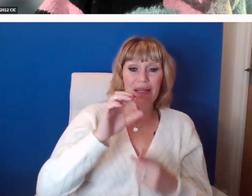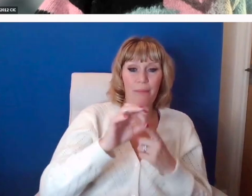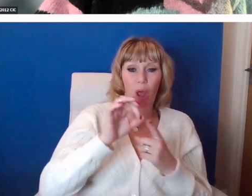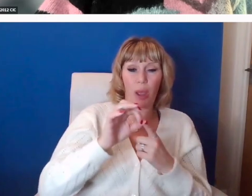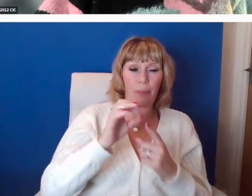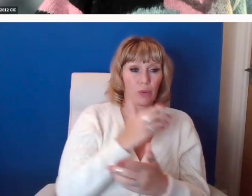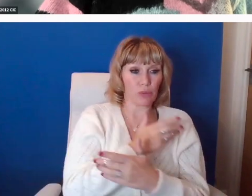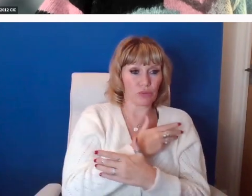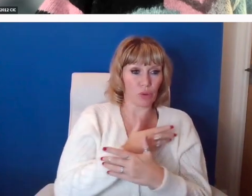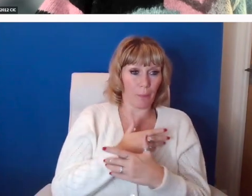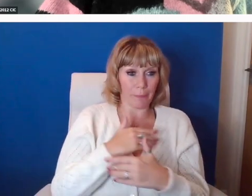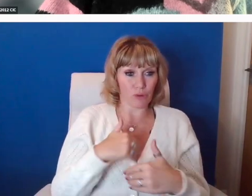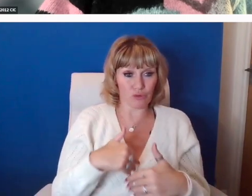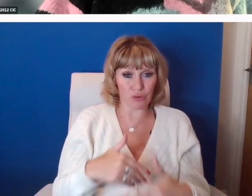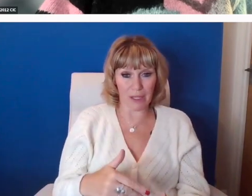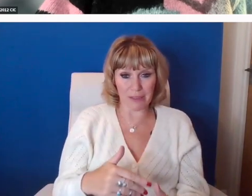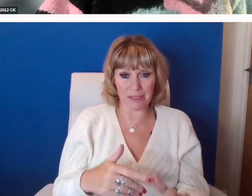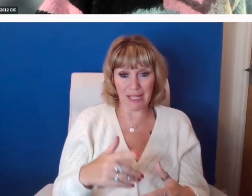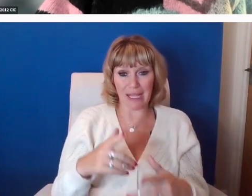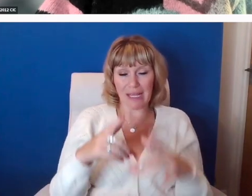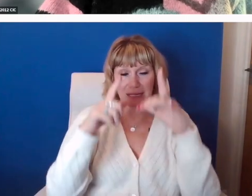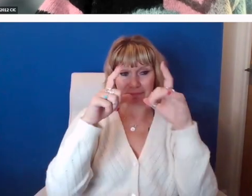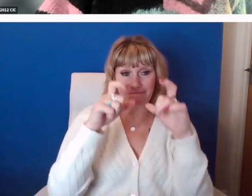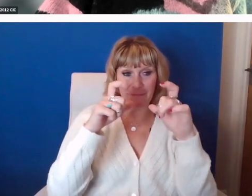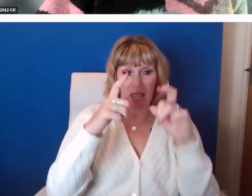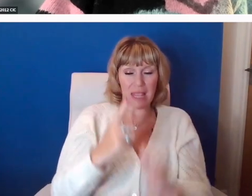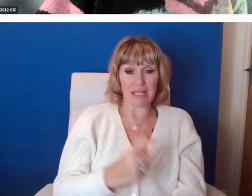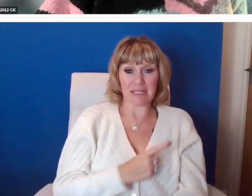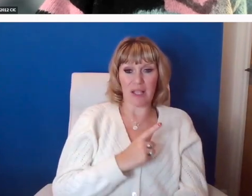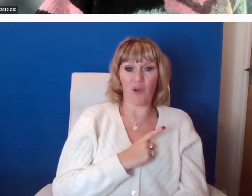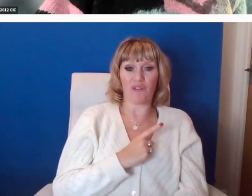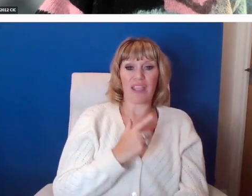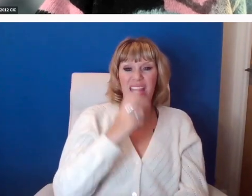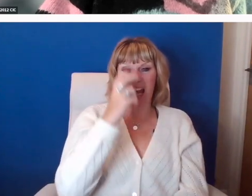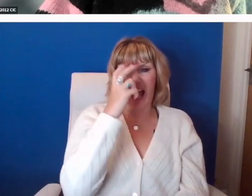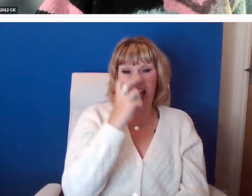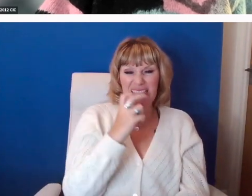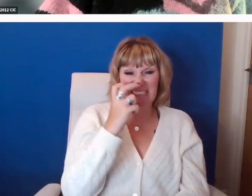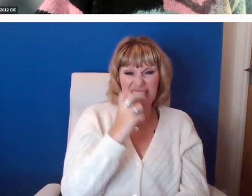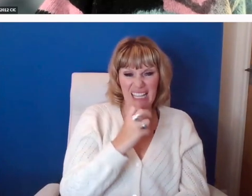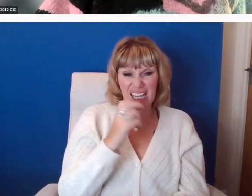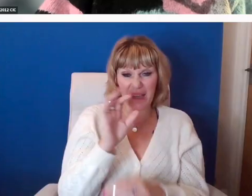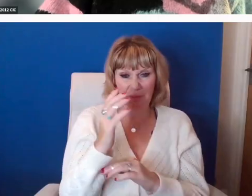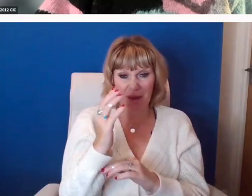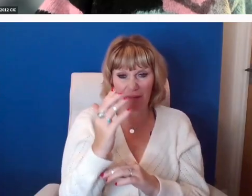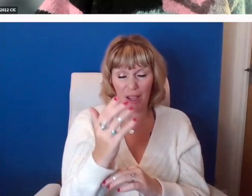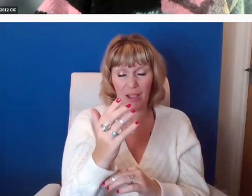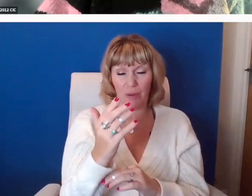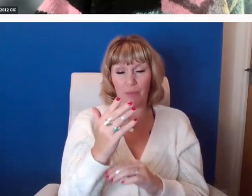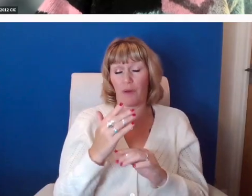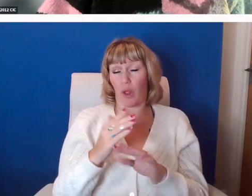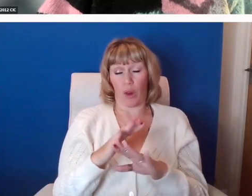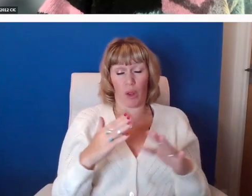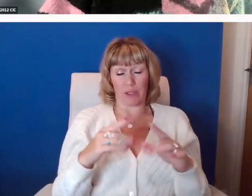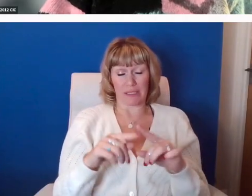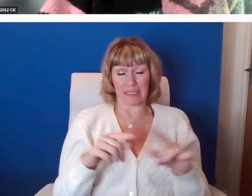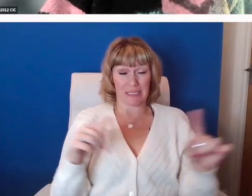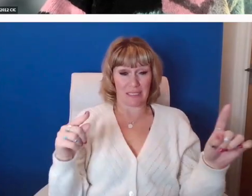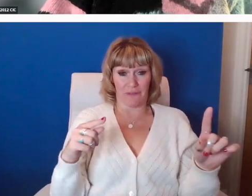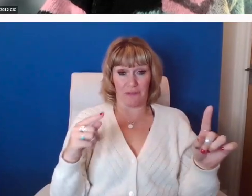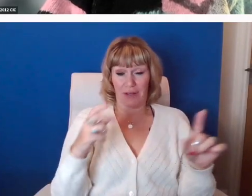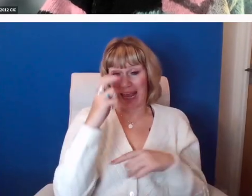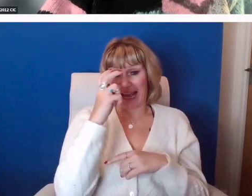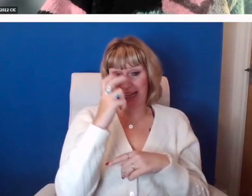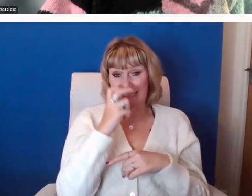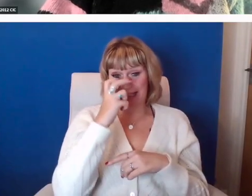shoes, taking a selfie in front of an antique mirror in a room full of works of art with antique craft furniture on